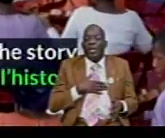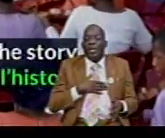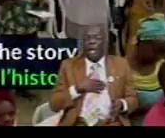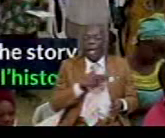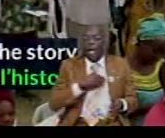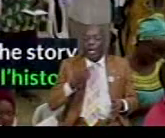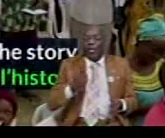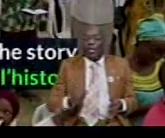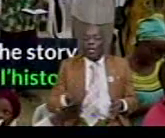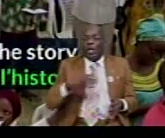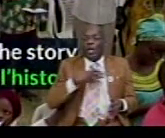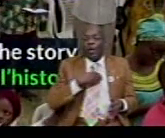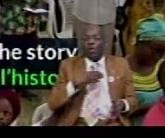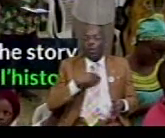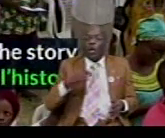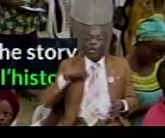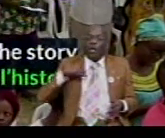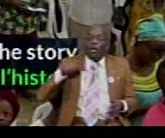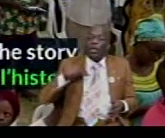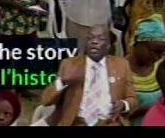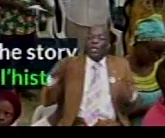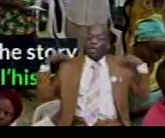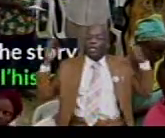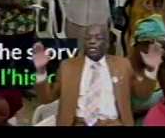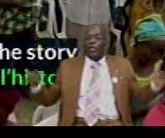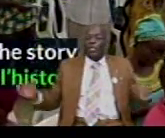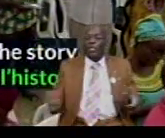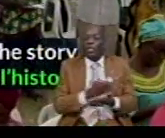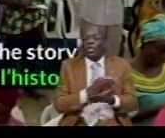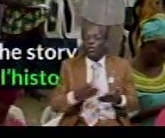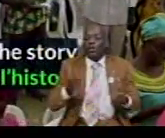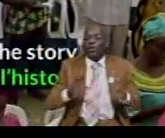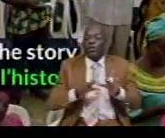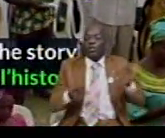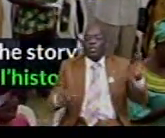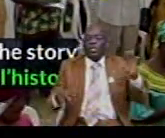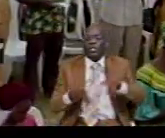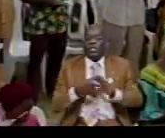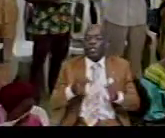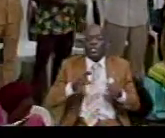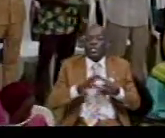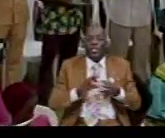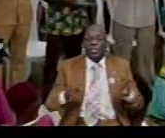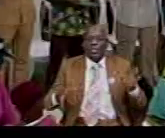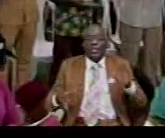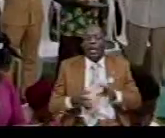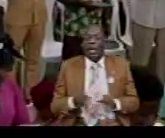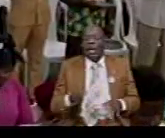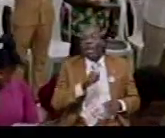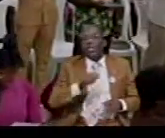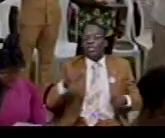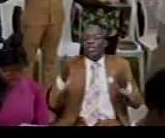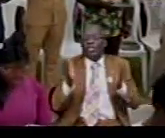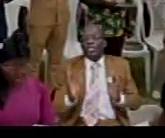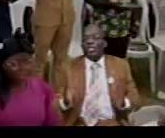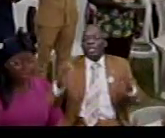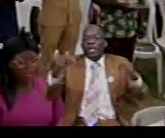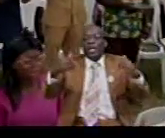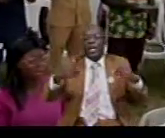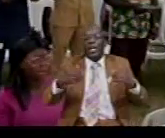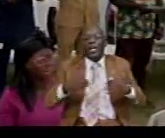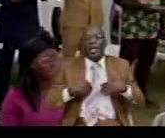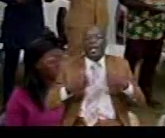mine. And the white robe angels sing that story. A